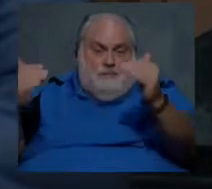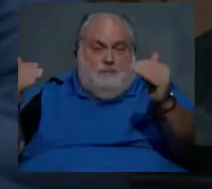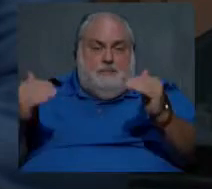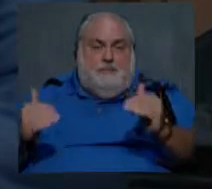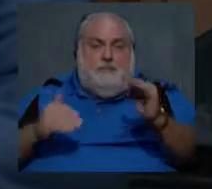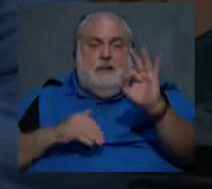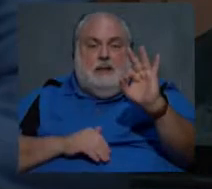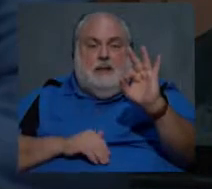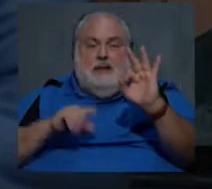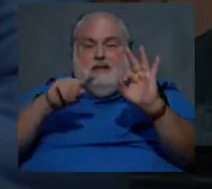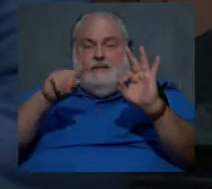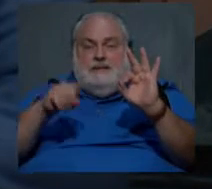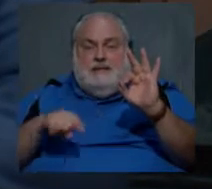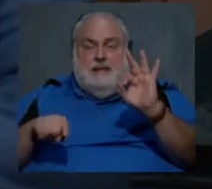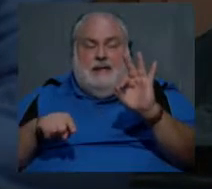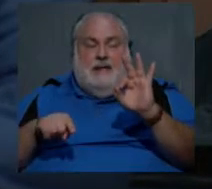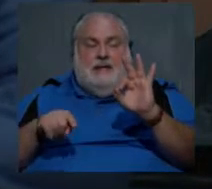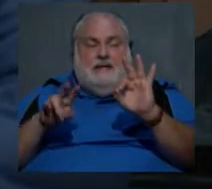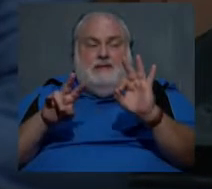9, file number